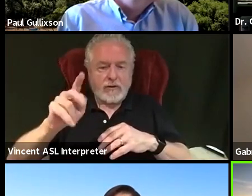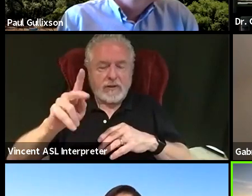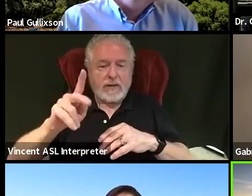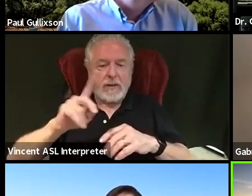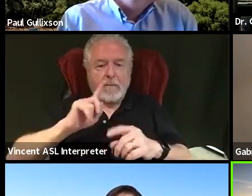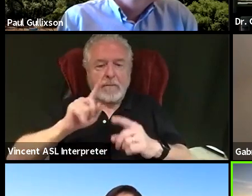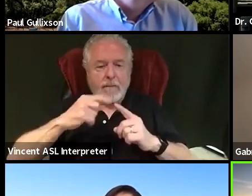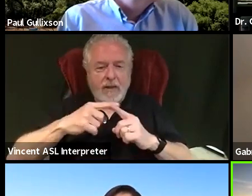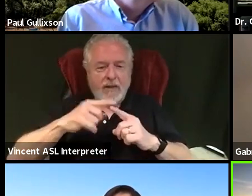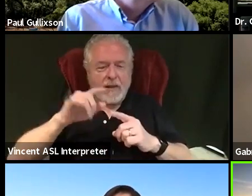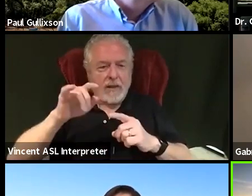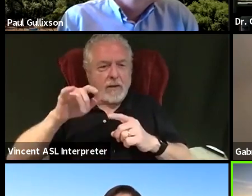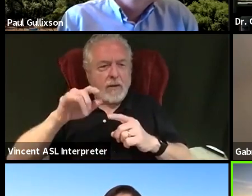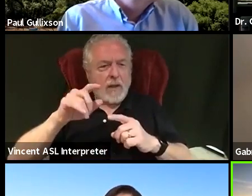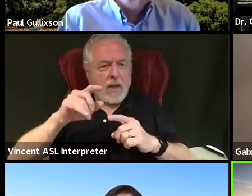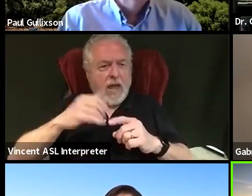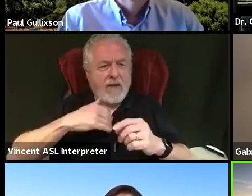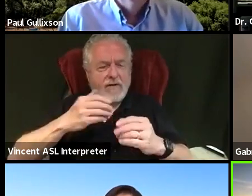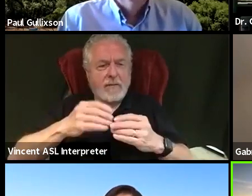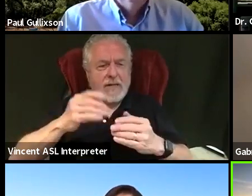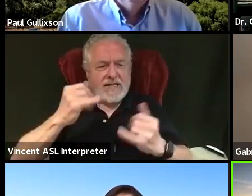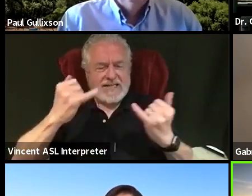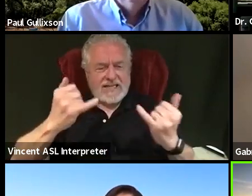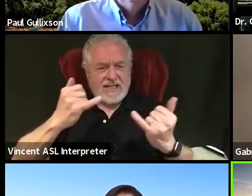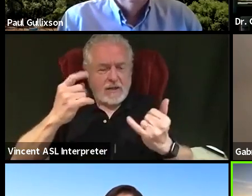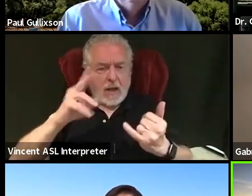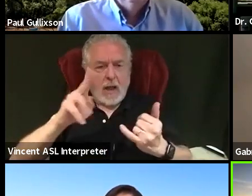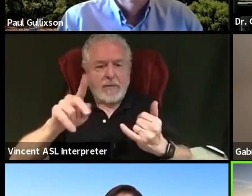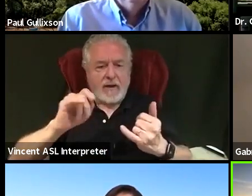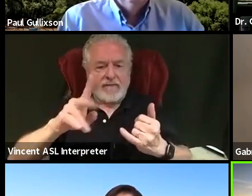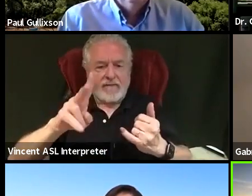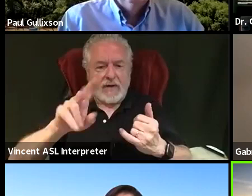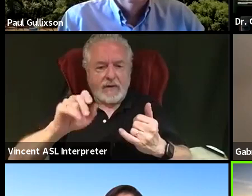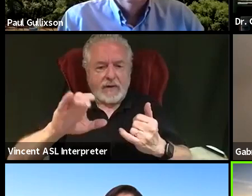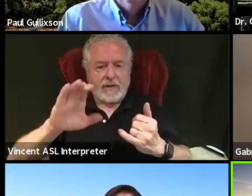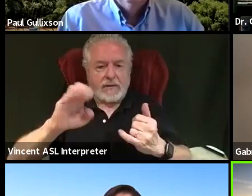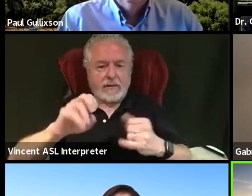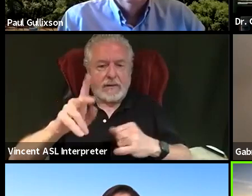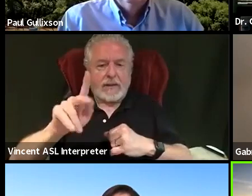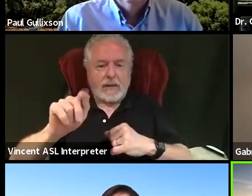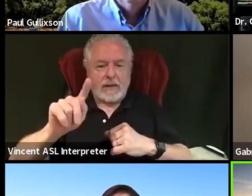discuss that. I think we do have some latest update on variants.